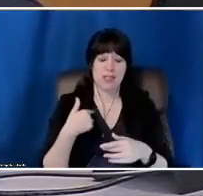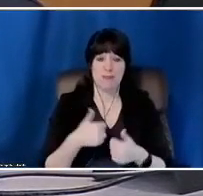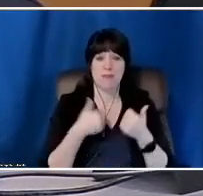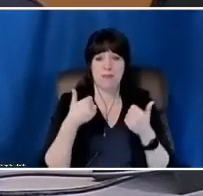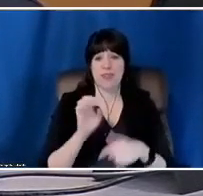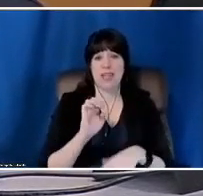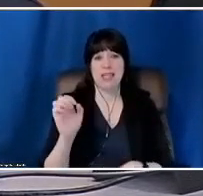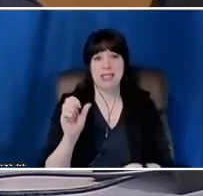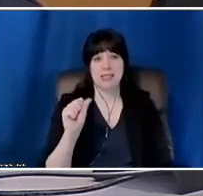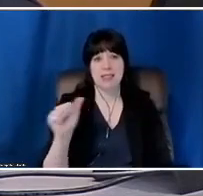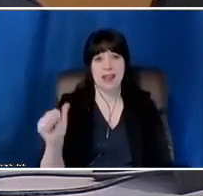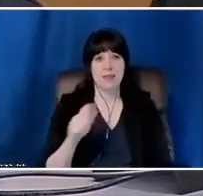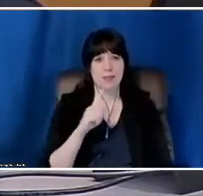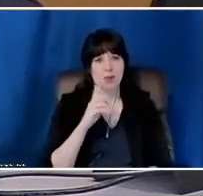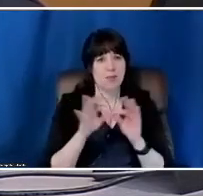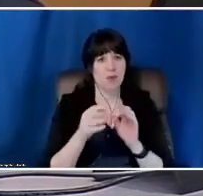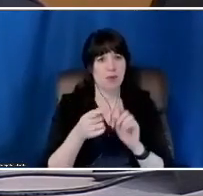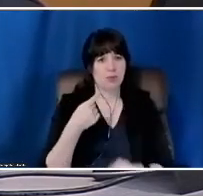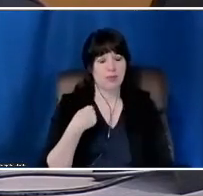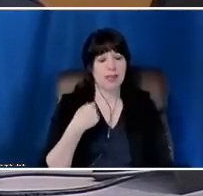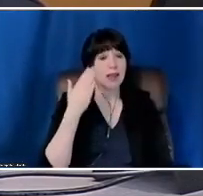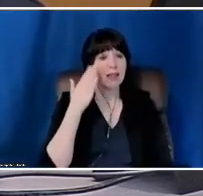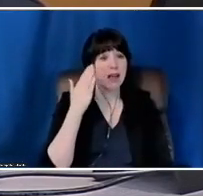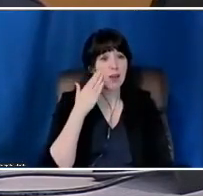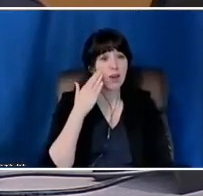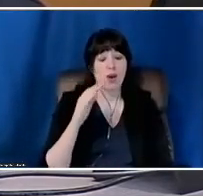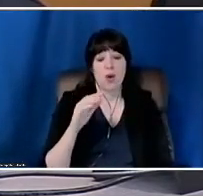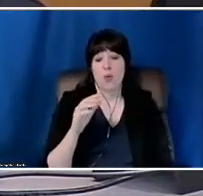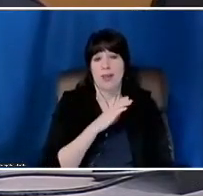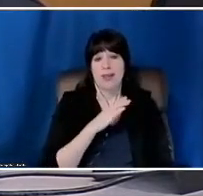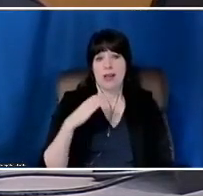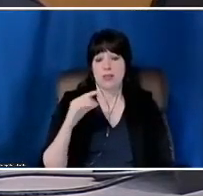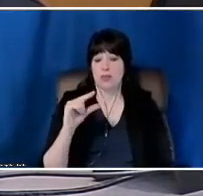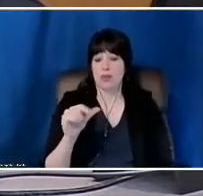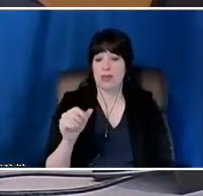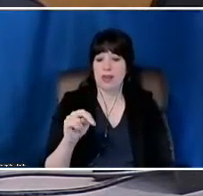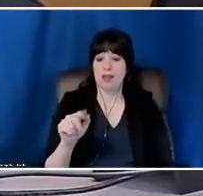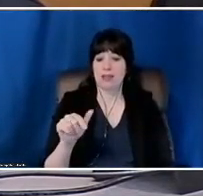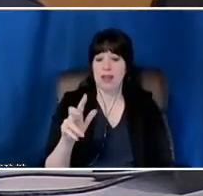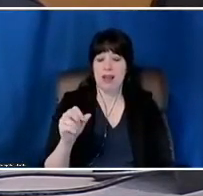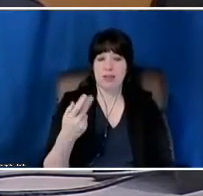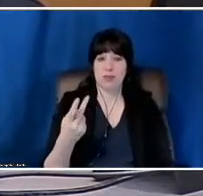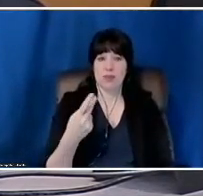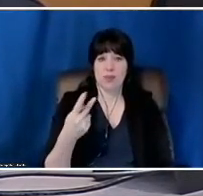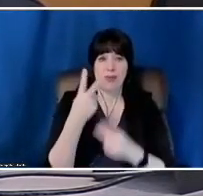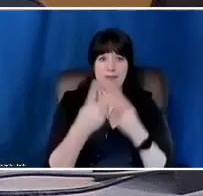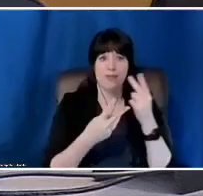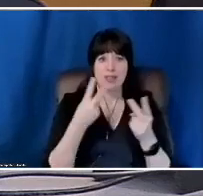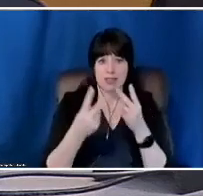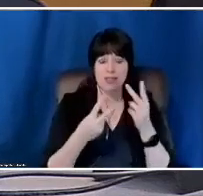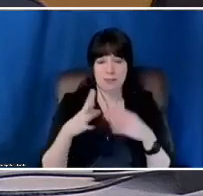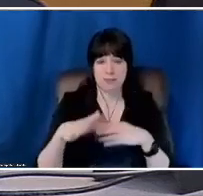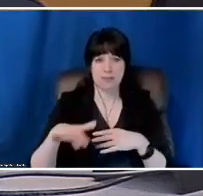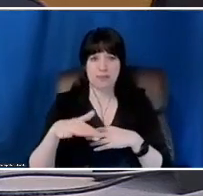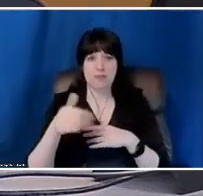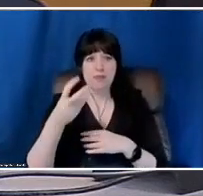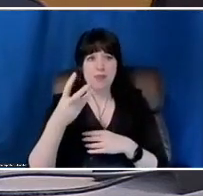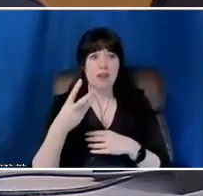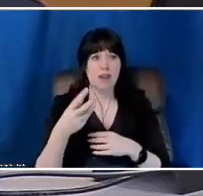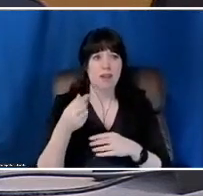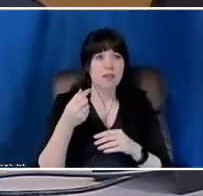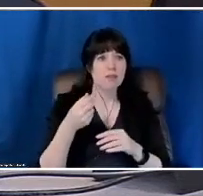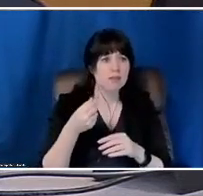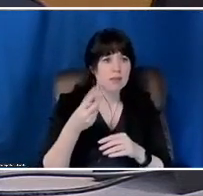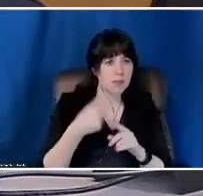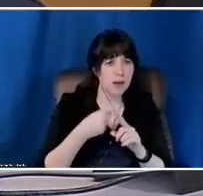is really important to me. And I know that when Councilor Gonzalez and I visited Colonial Libertad a couple of months ago,